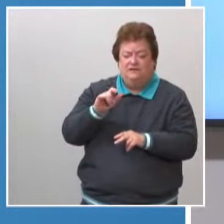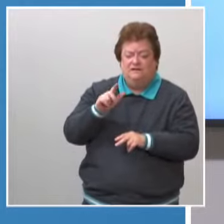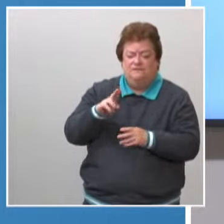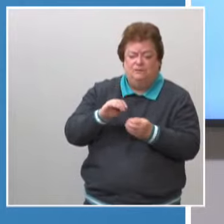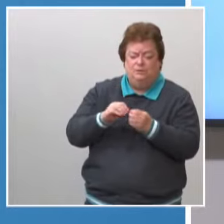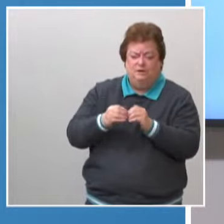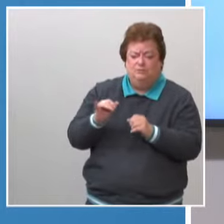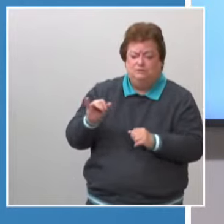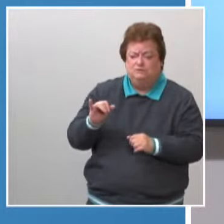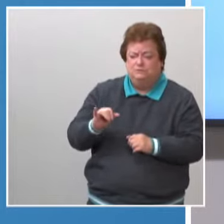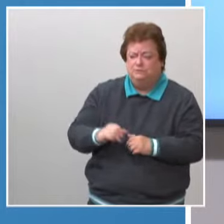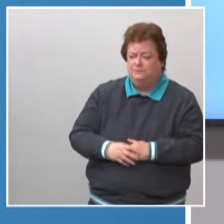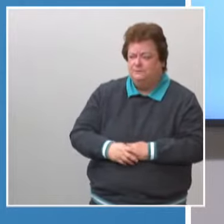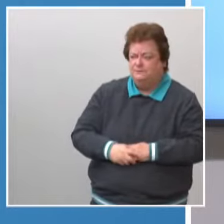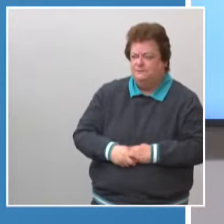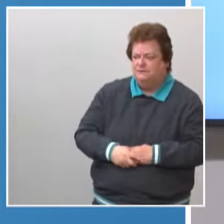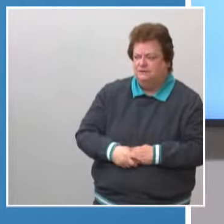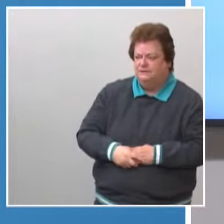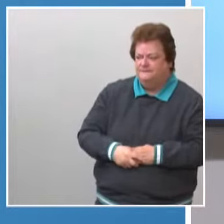too.